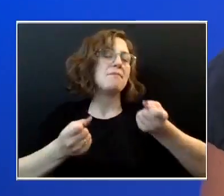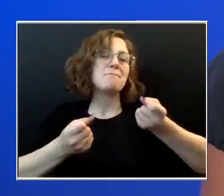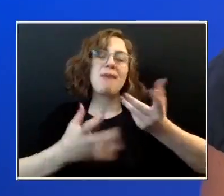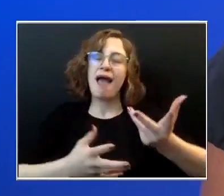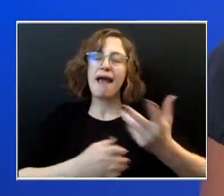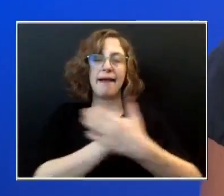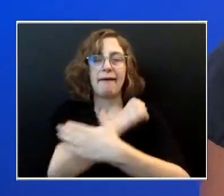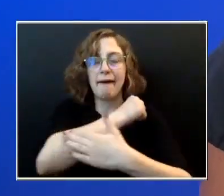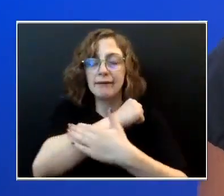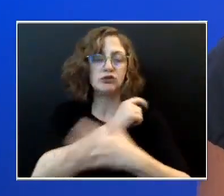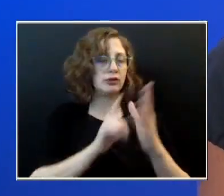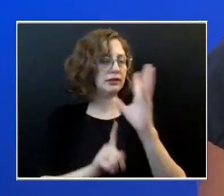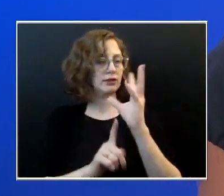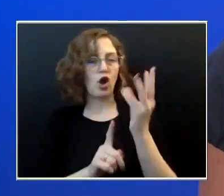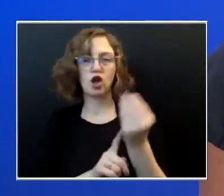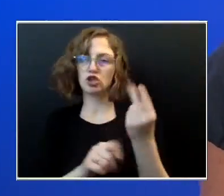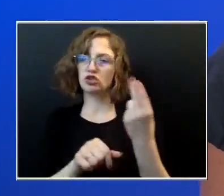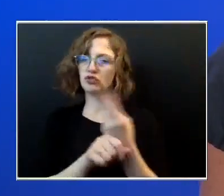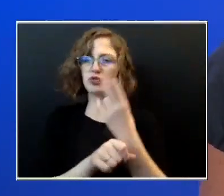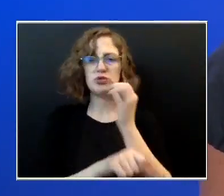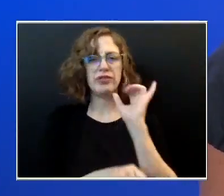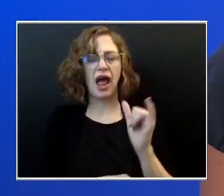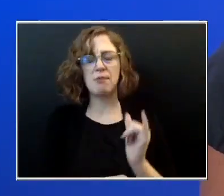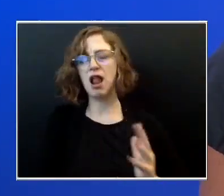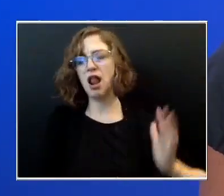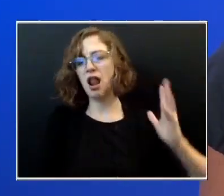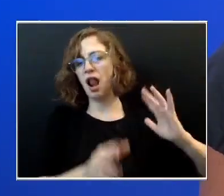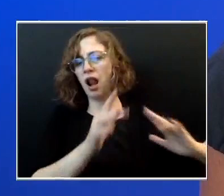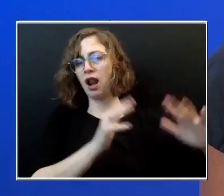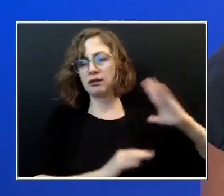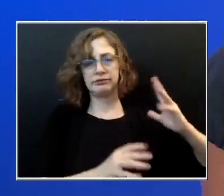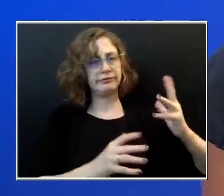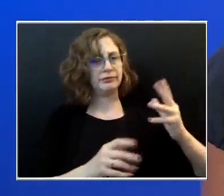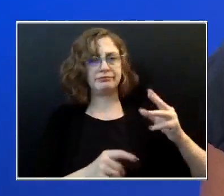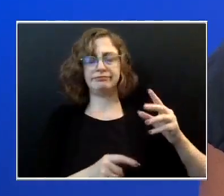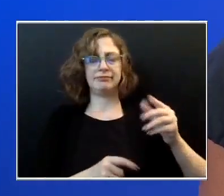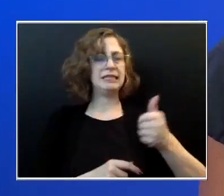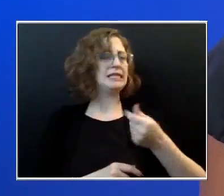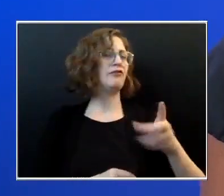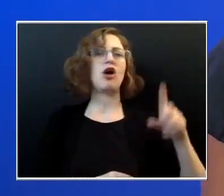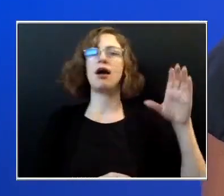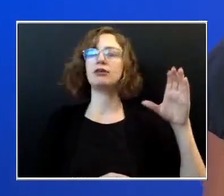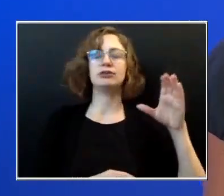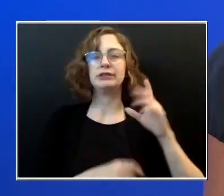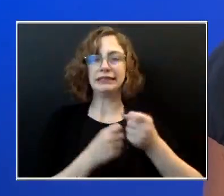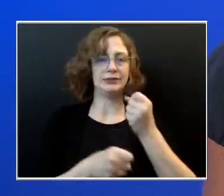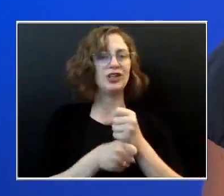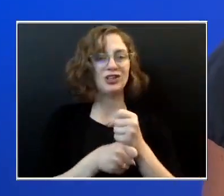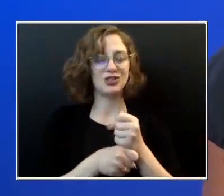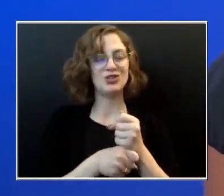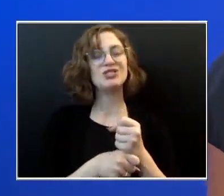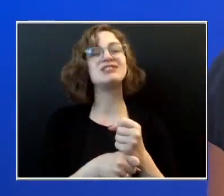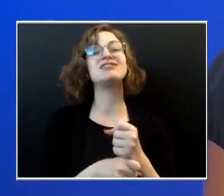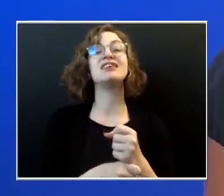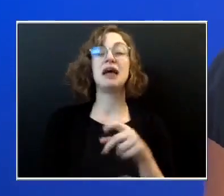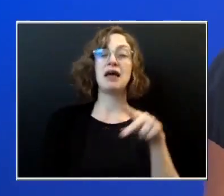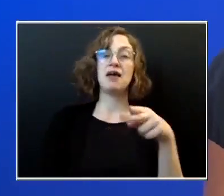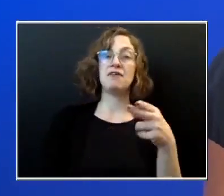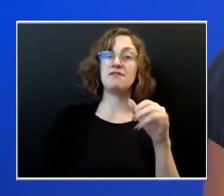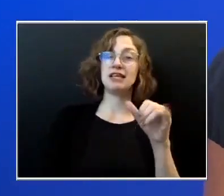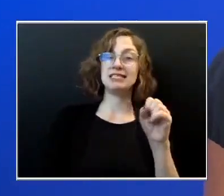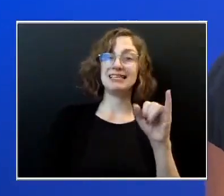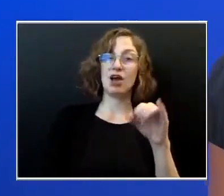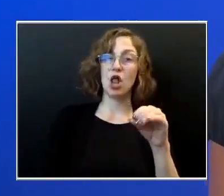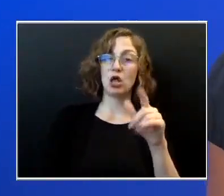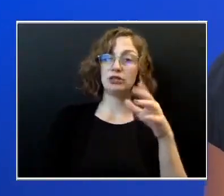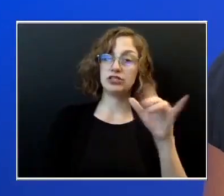that has been used for centuries. And in physiology, a number of people have studied the way the body responds to